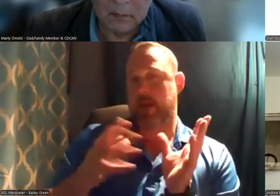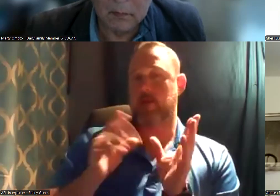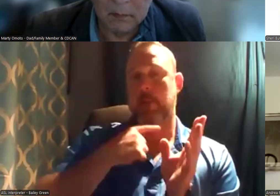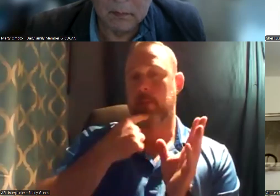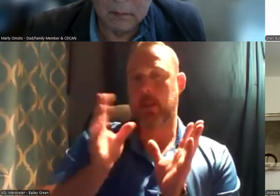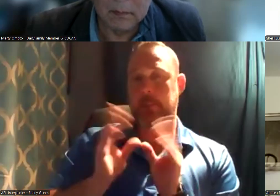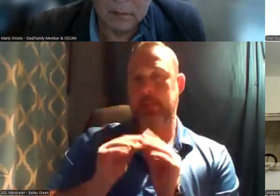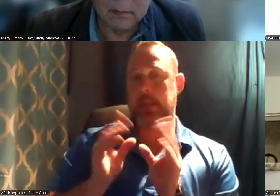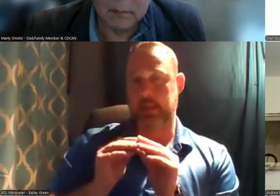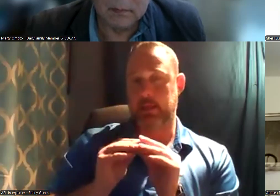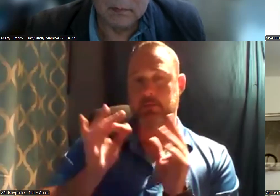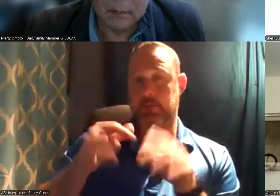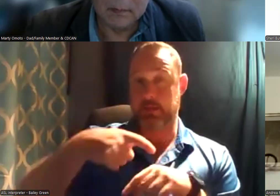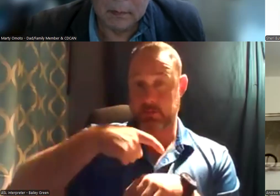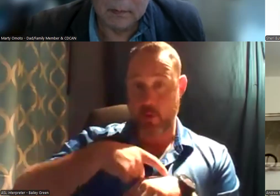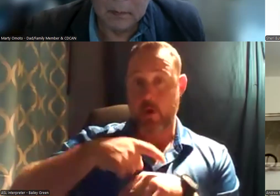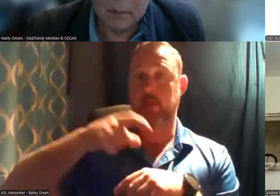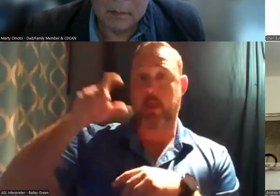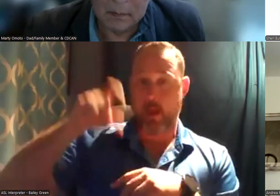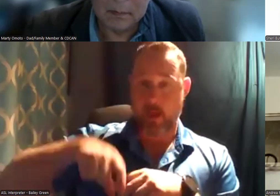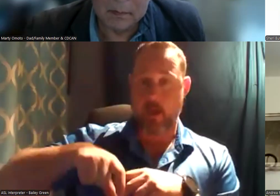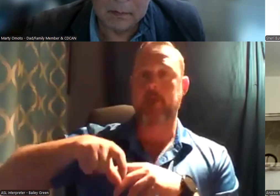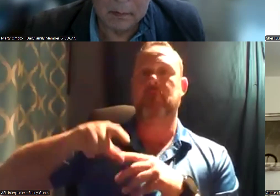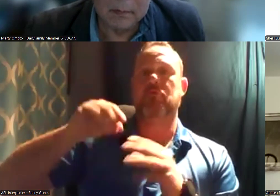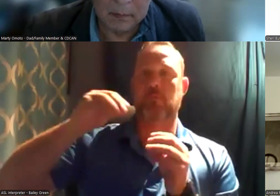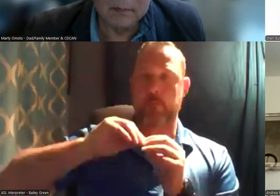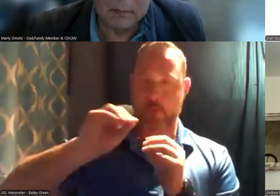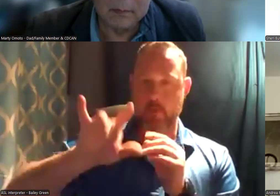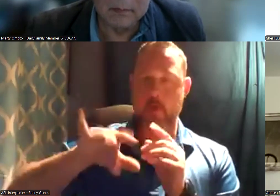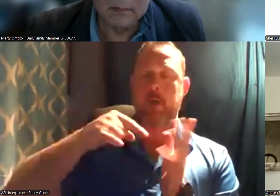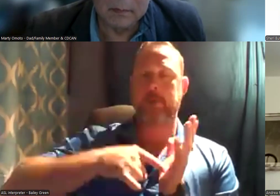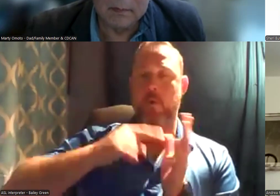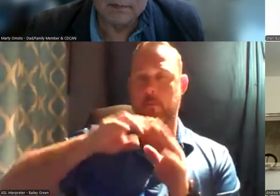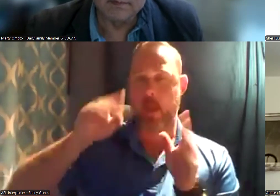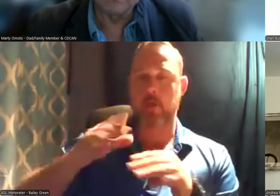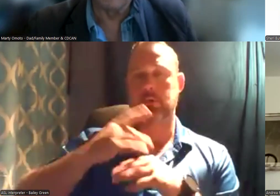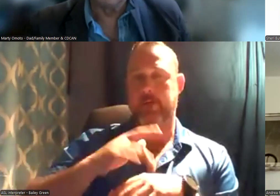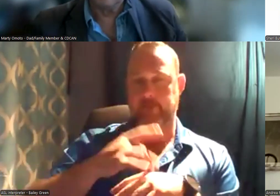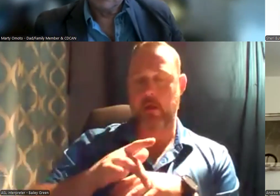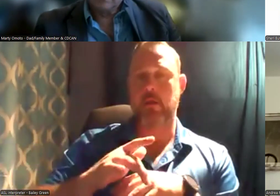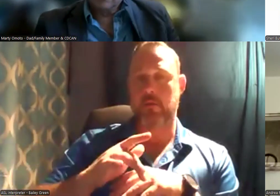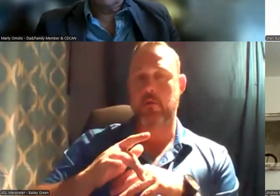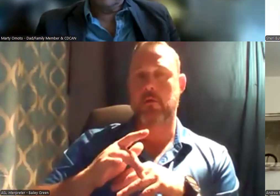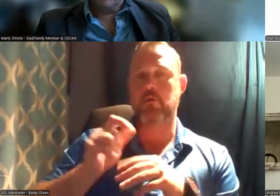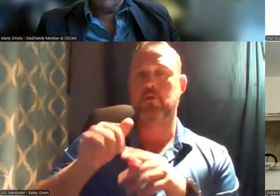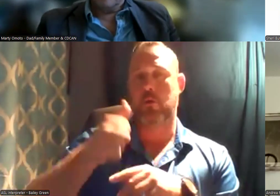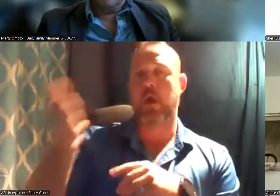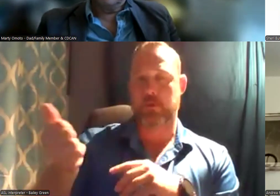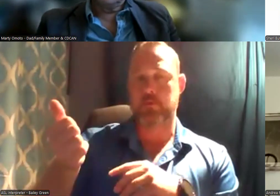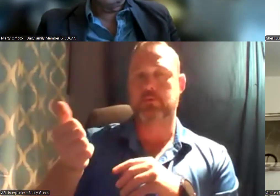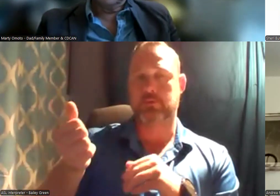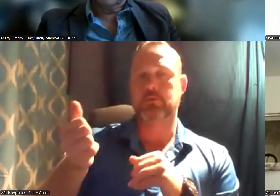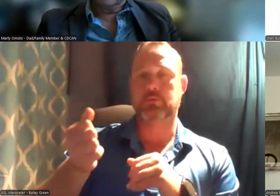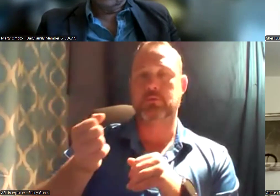meetings, because at this point they have to put those affordable housing available to others. And